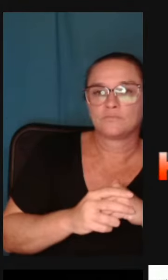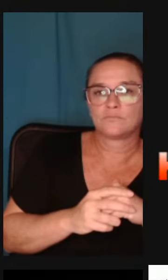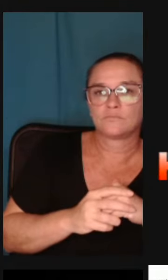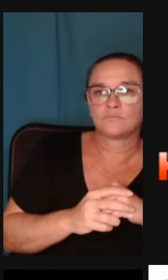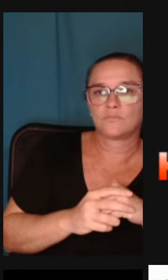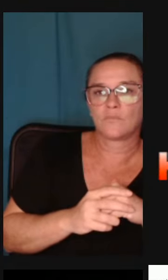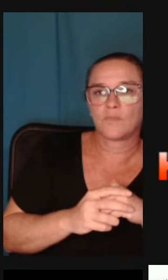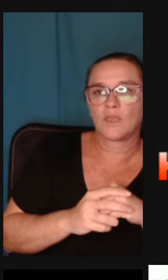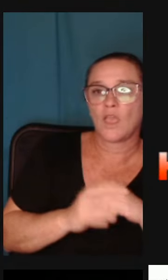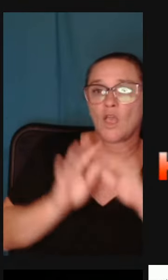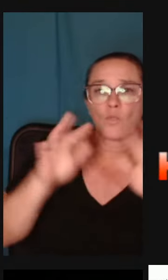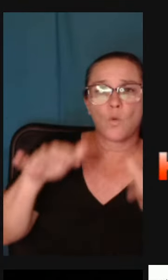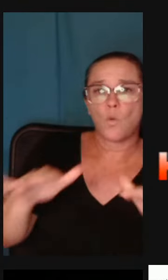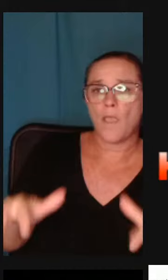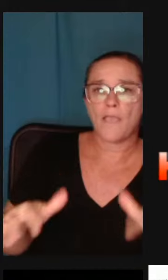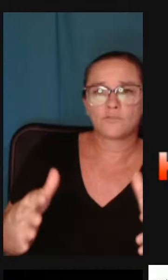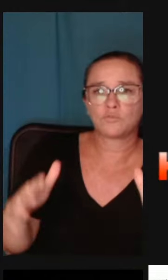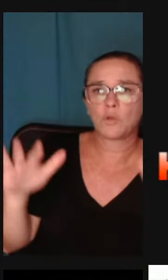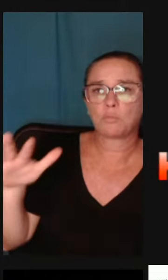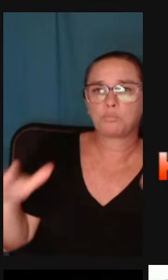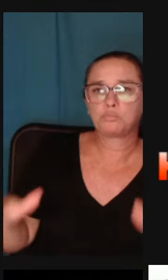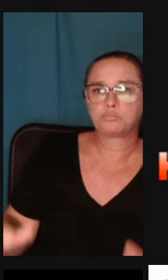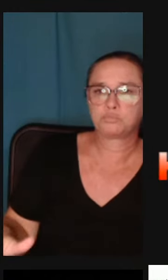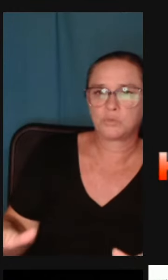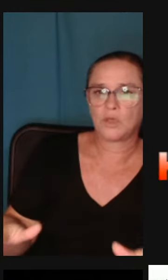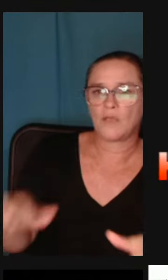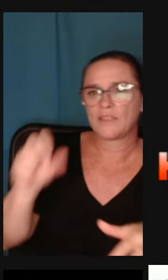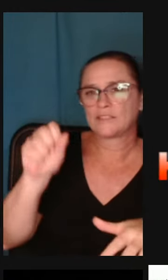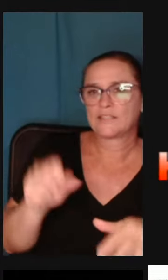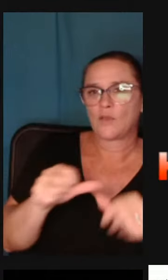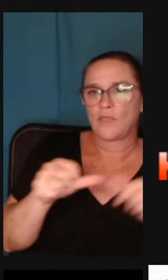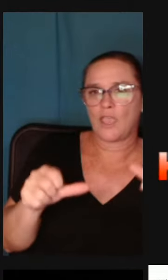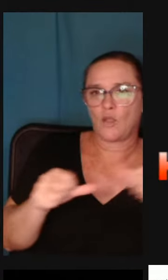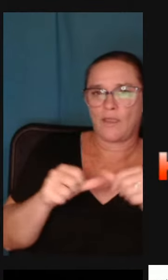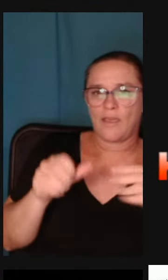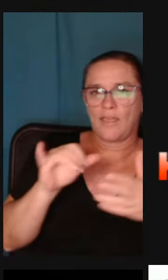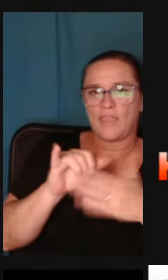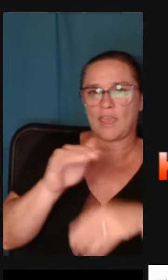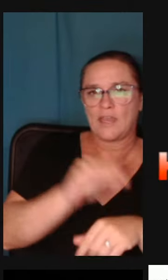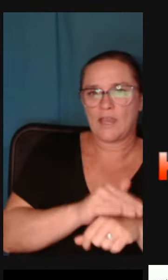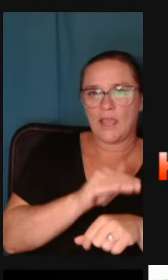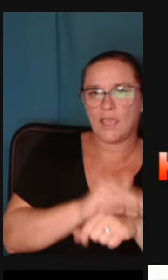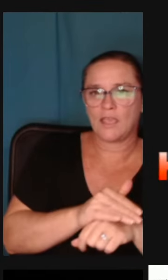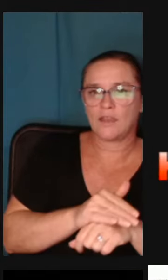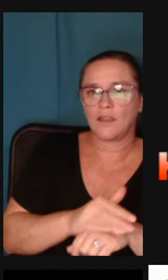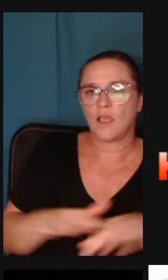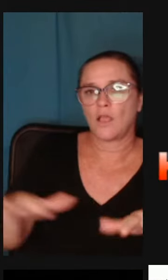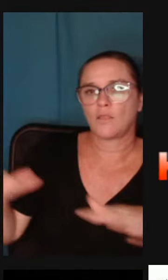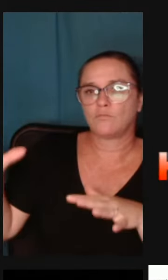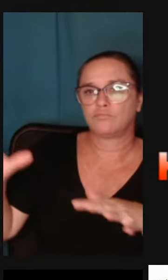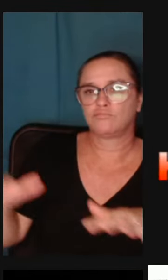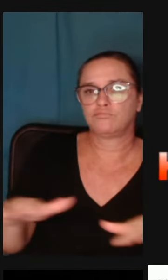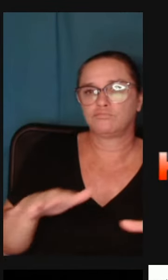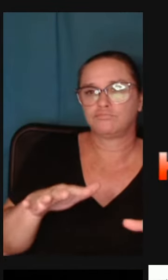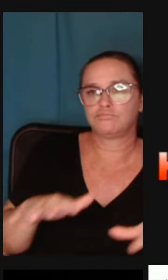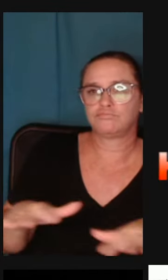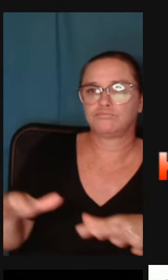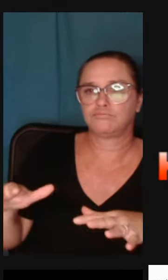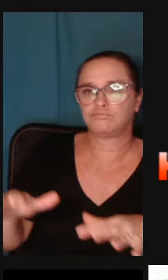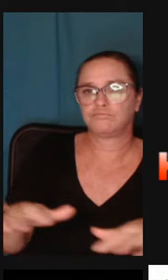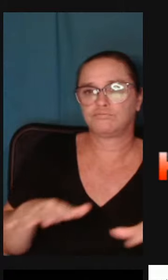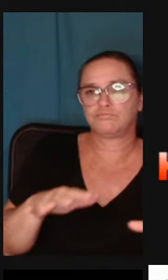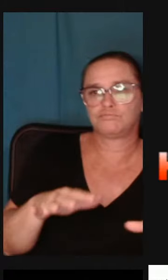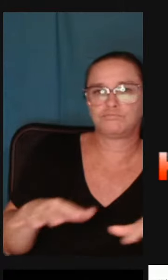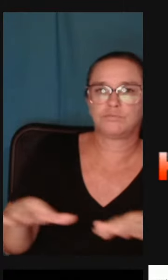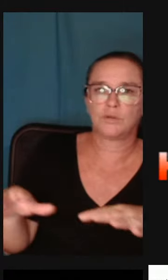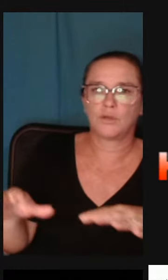The waves were not large on the south coast of the island that night. The soothing rhythm of the waves as they danced on the beach sang the perfect